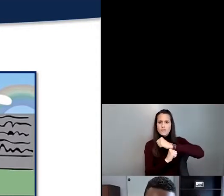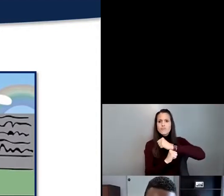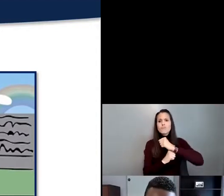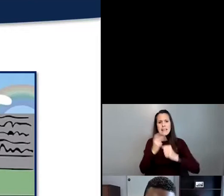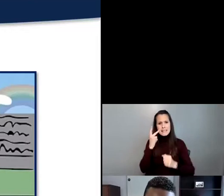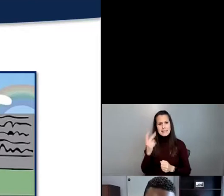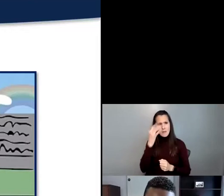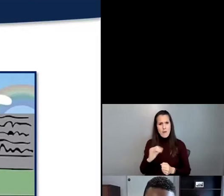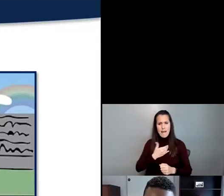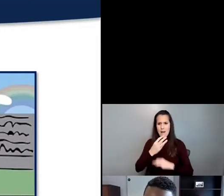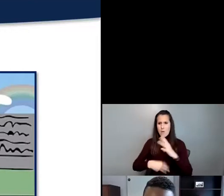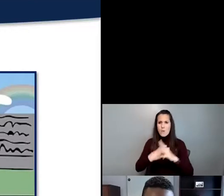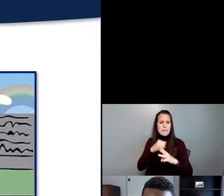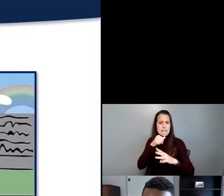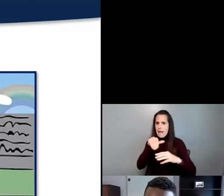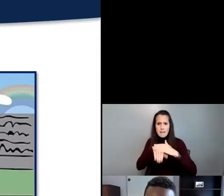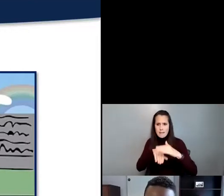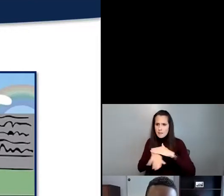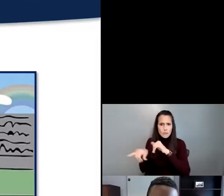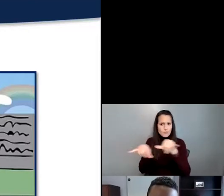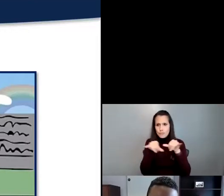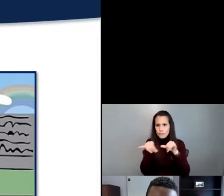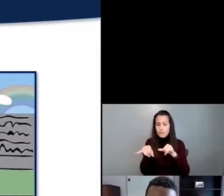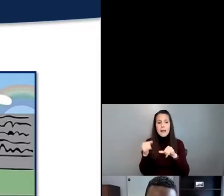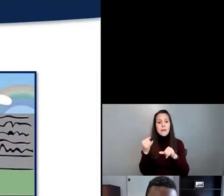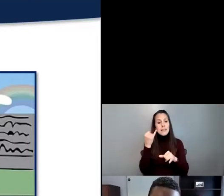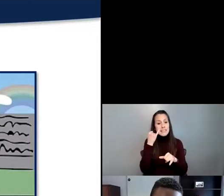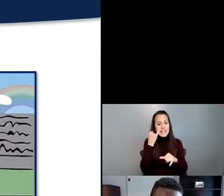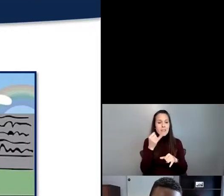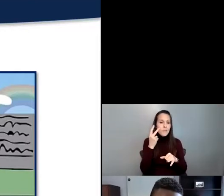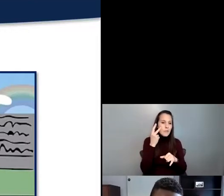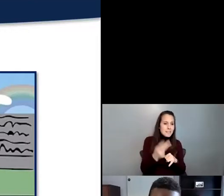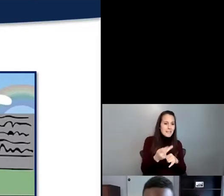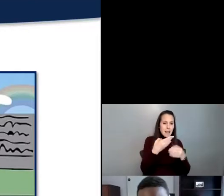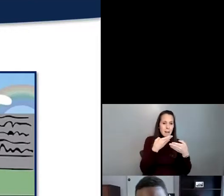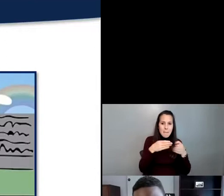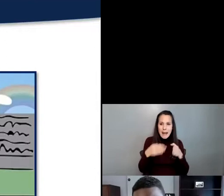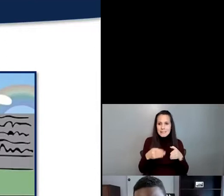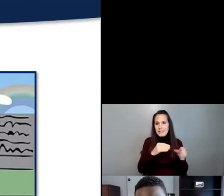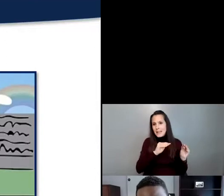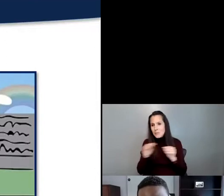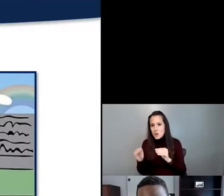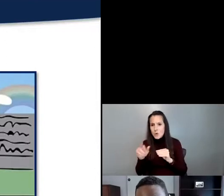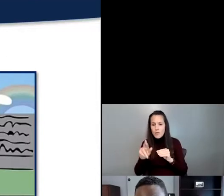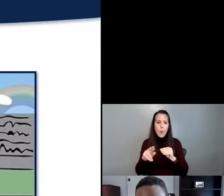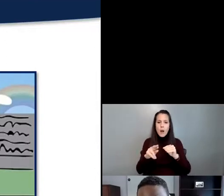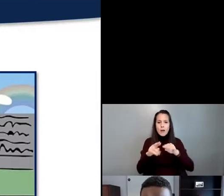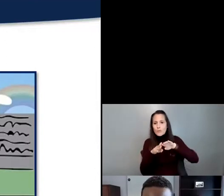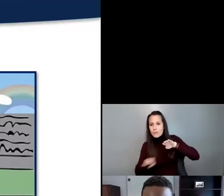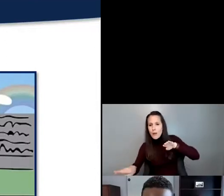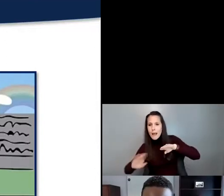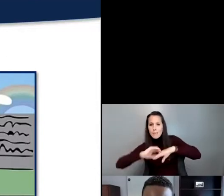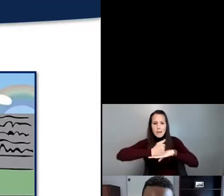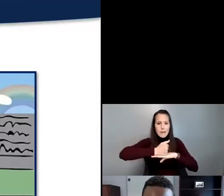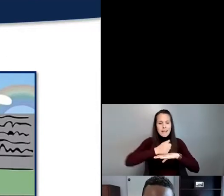world. Because a little redistribution of boxes or taking a box from a box and make it a ramp, that type of thing